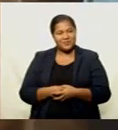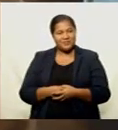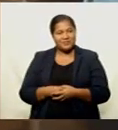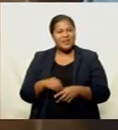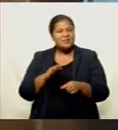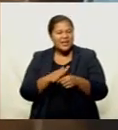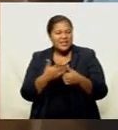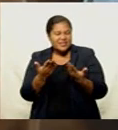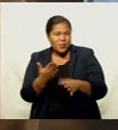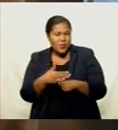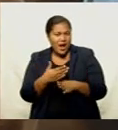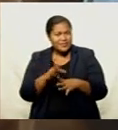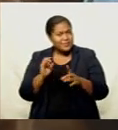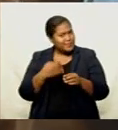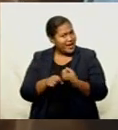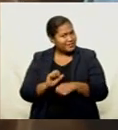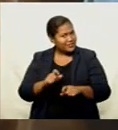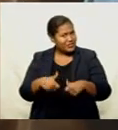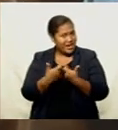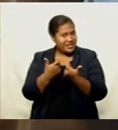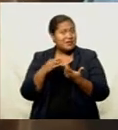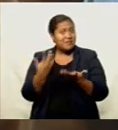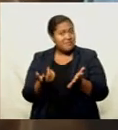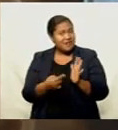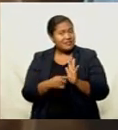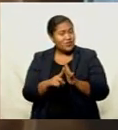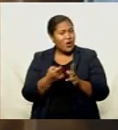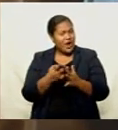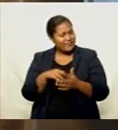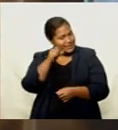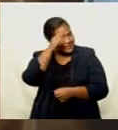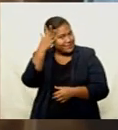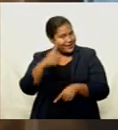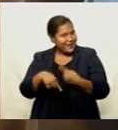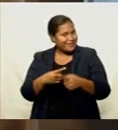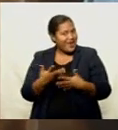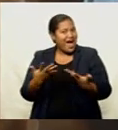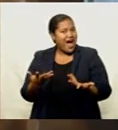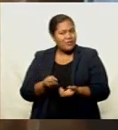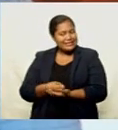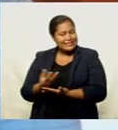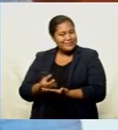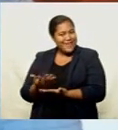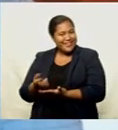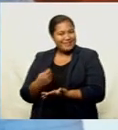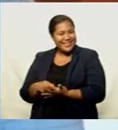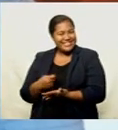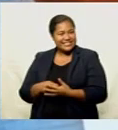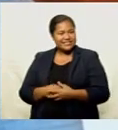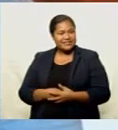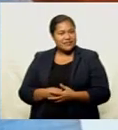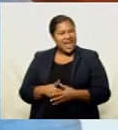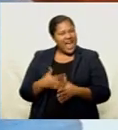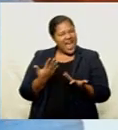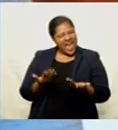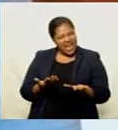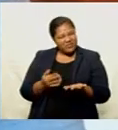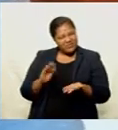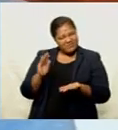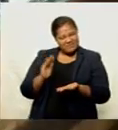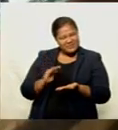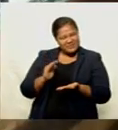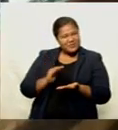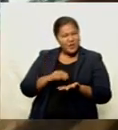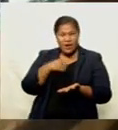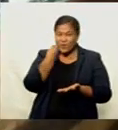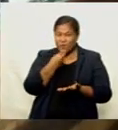meet has become a challenge, but Toro has had to be smarter about how she spends. We have to cut down on the foods that we